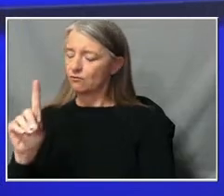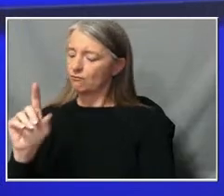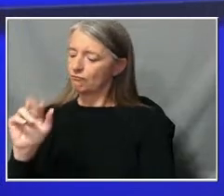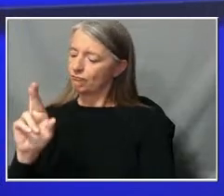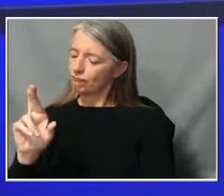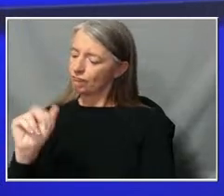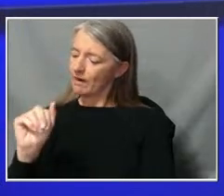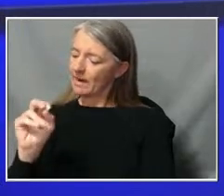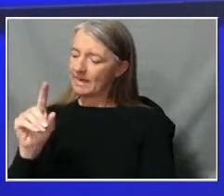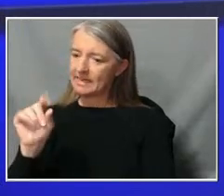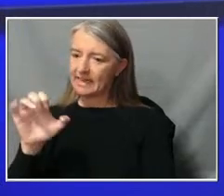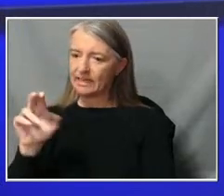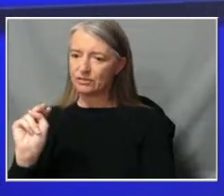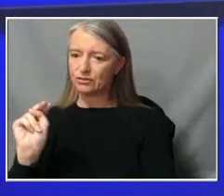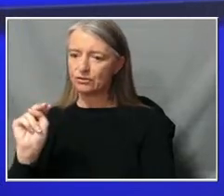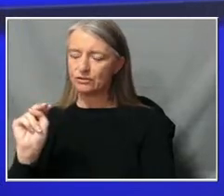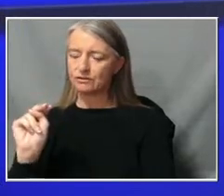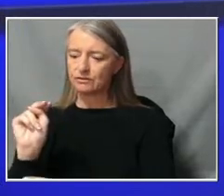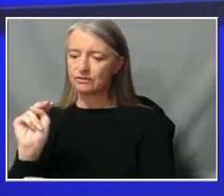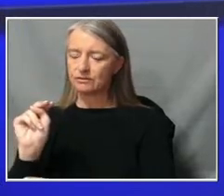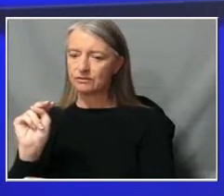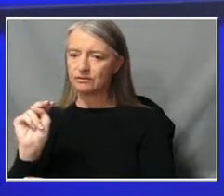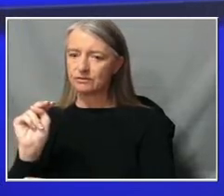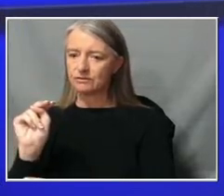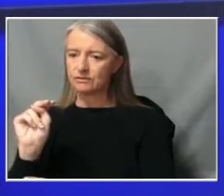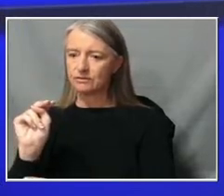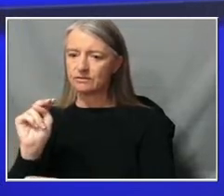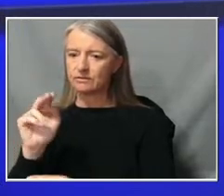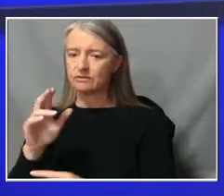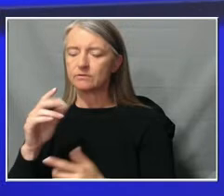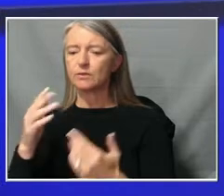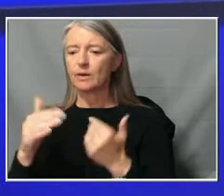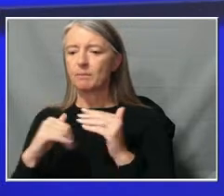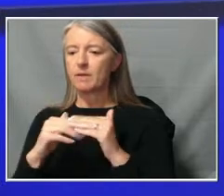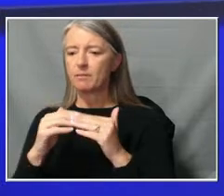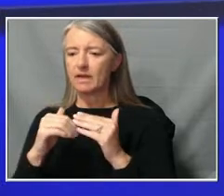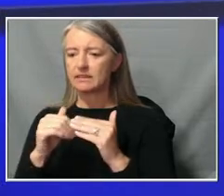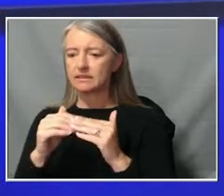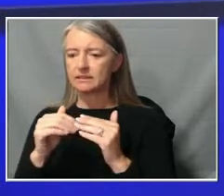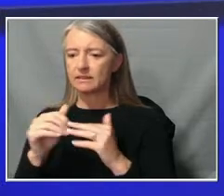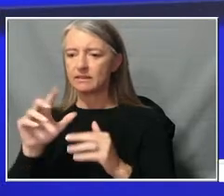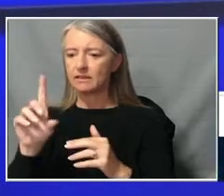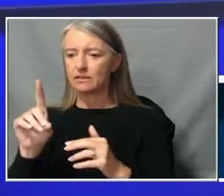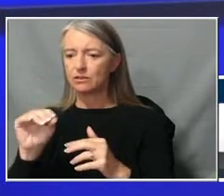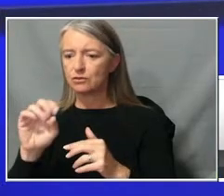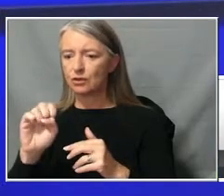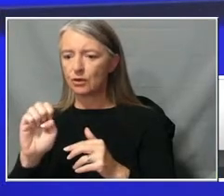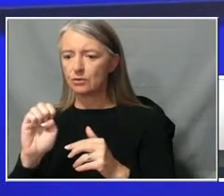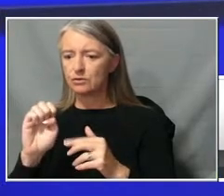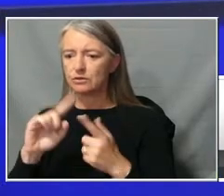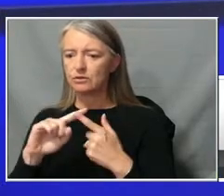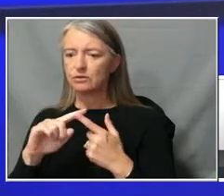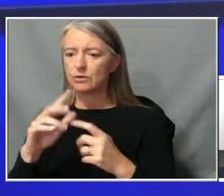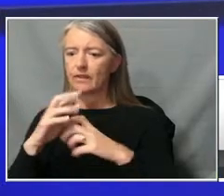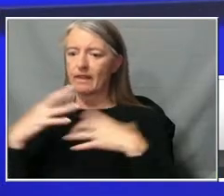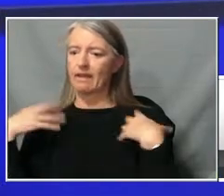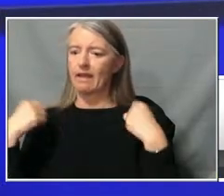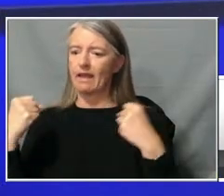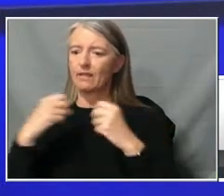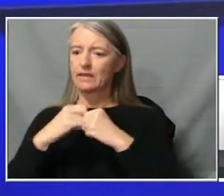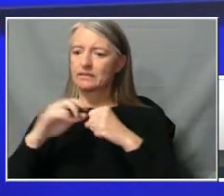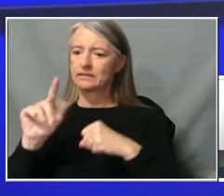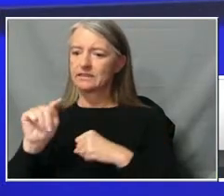to do is maximize dose to the tumor itself or the target, and we want to minimize dose to the surrounding healthy structures, the healthy